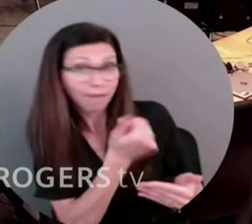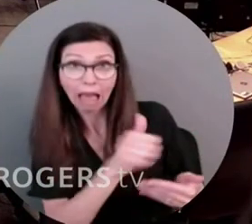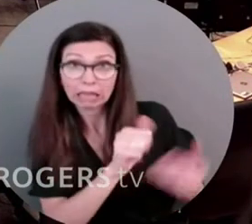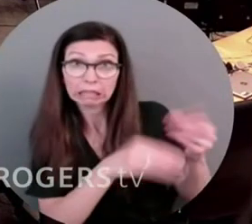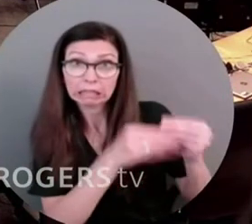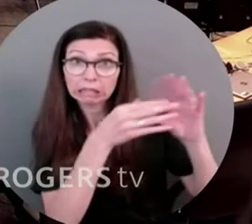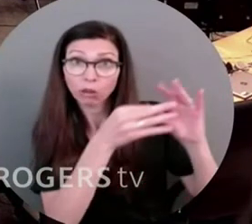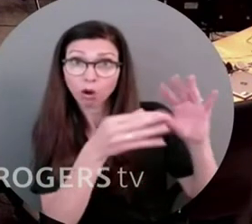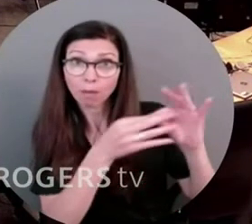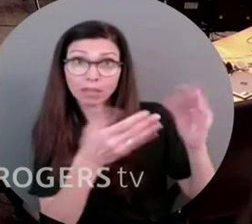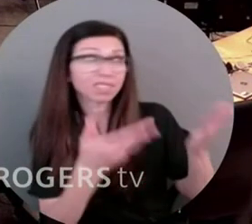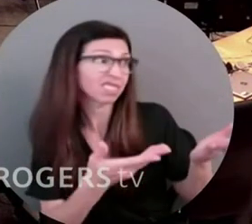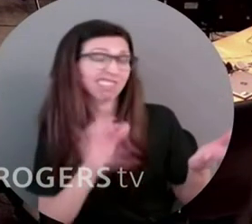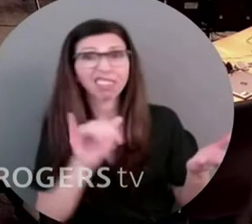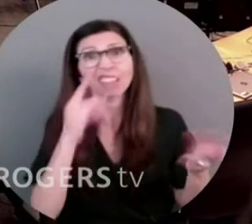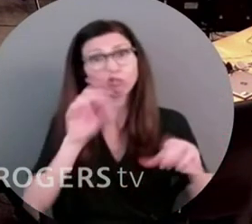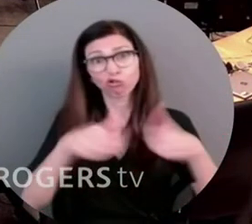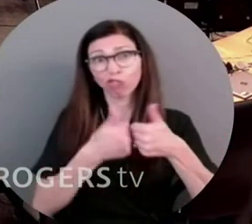the one